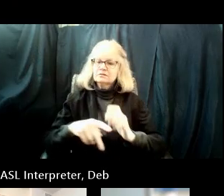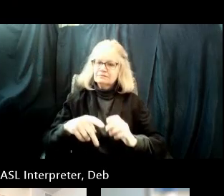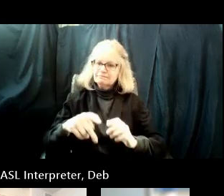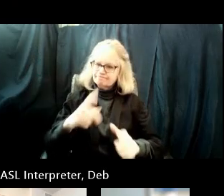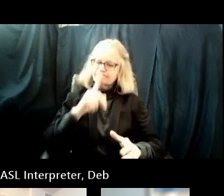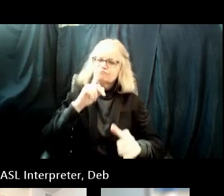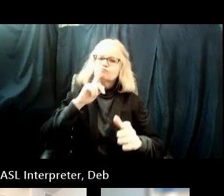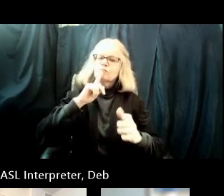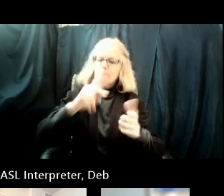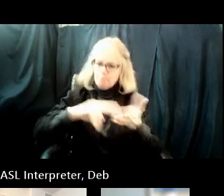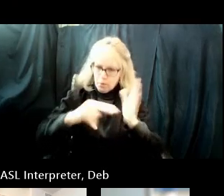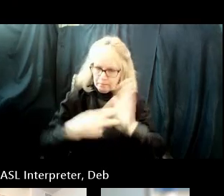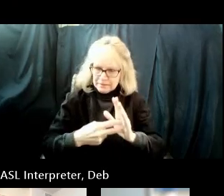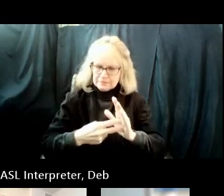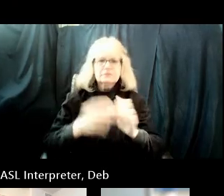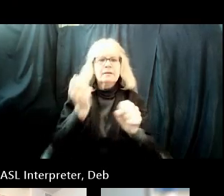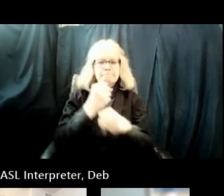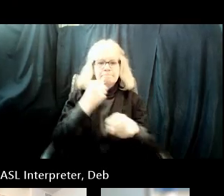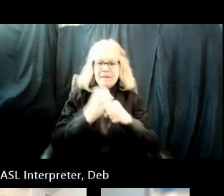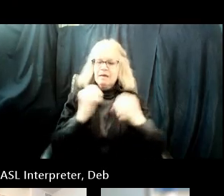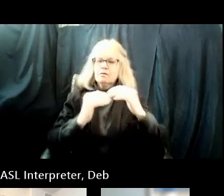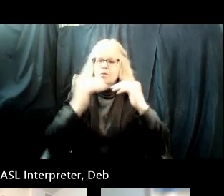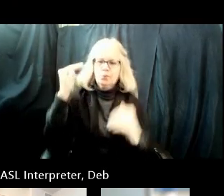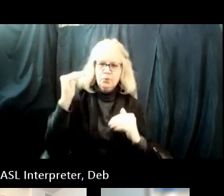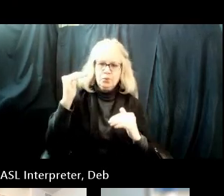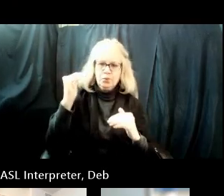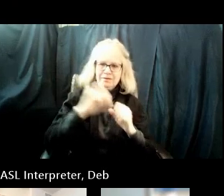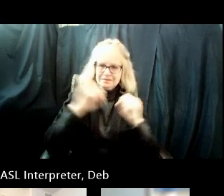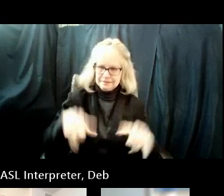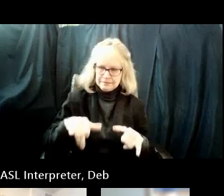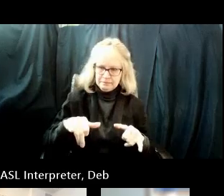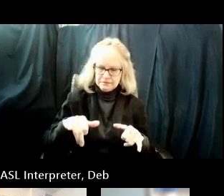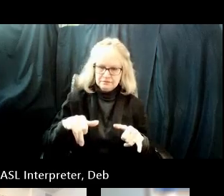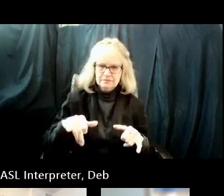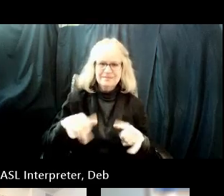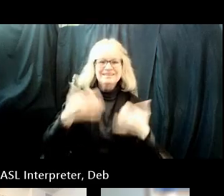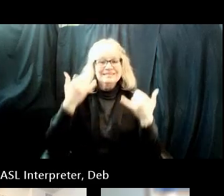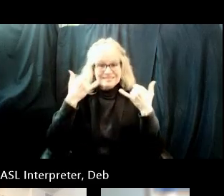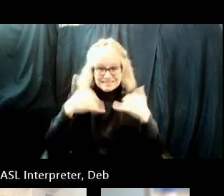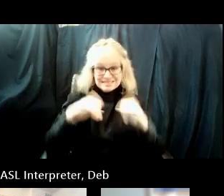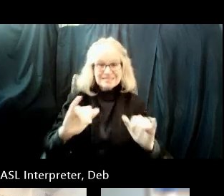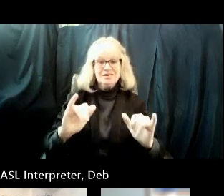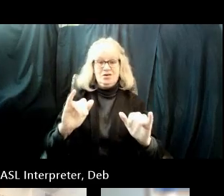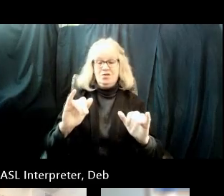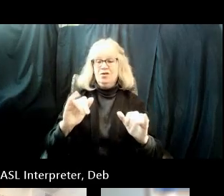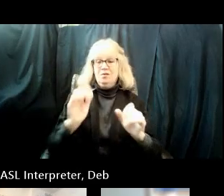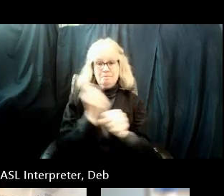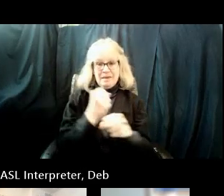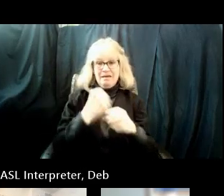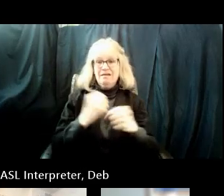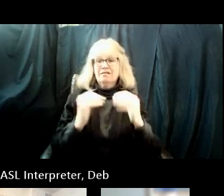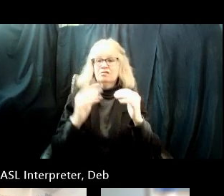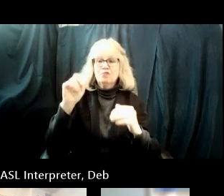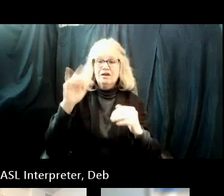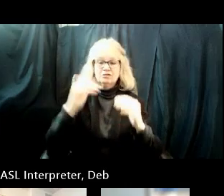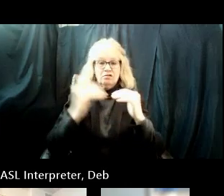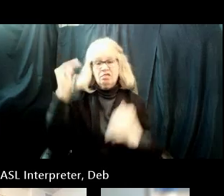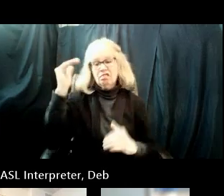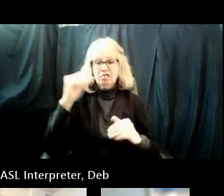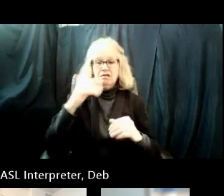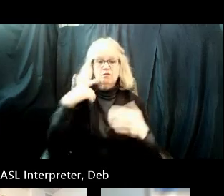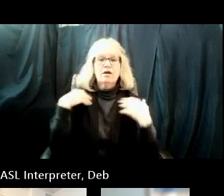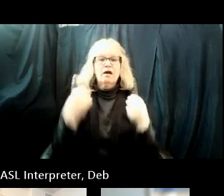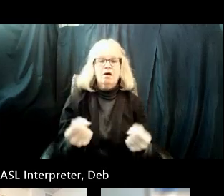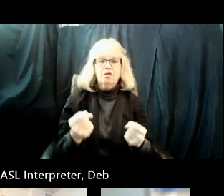inequitable conditions that produced and still reproduce racial disparities in health. Health inequity in this